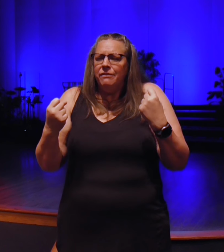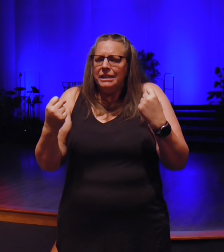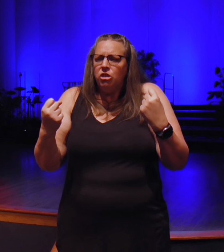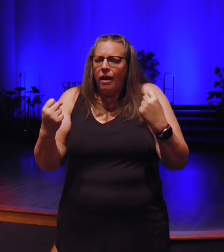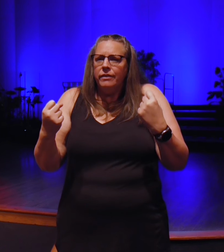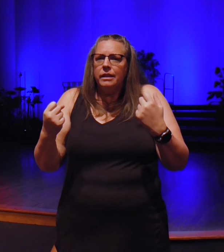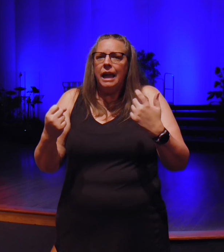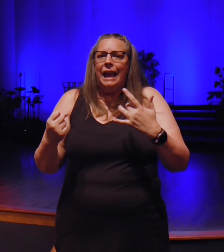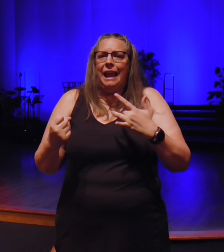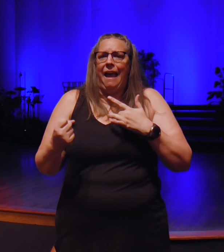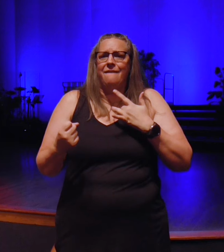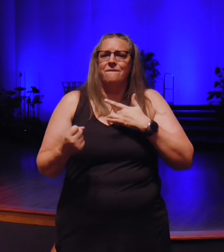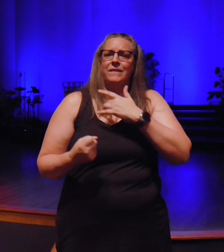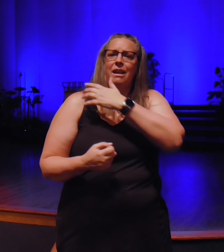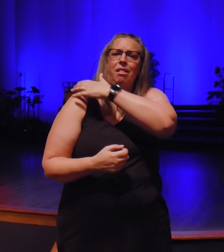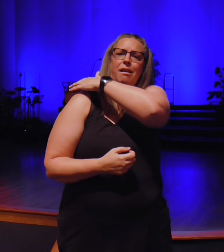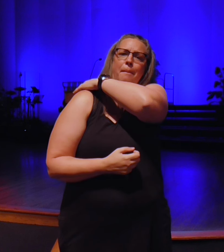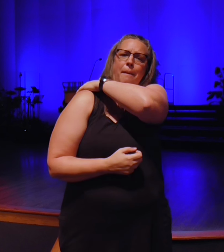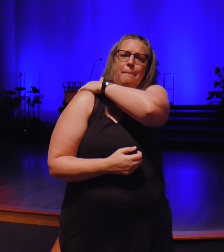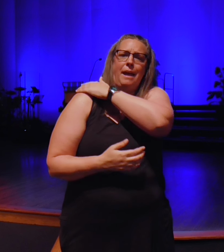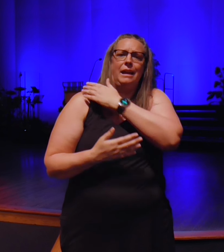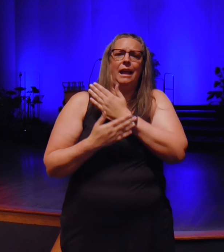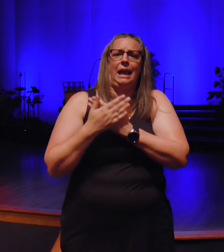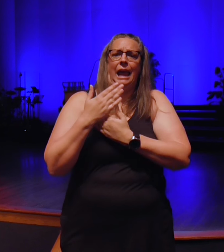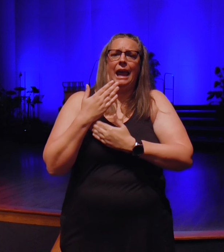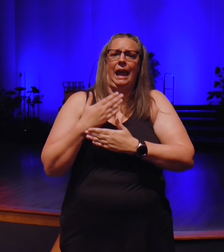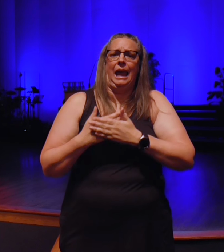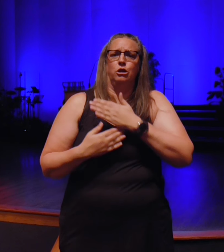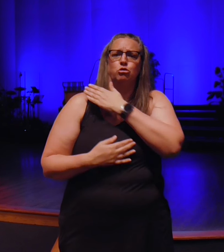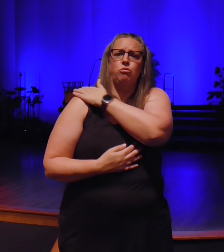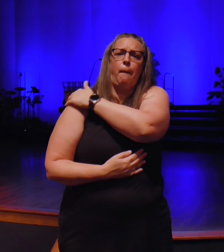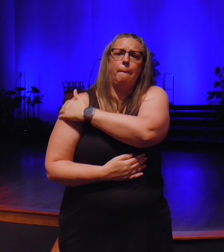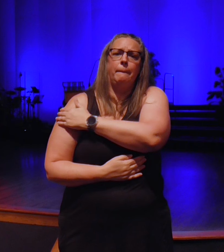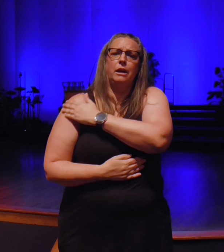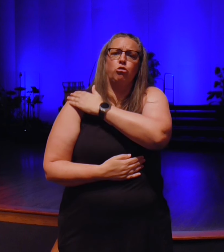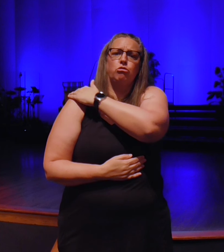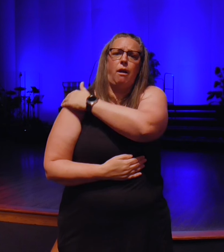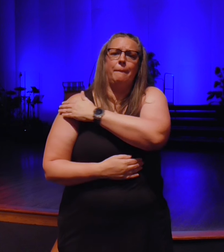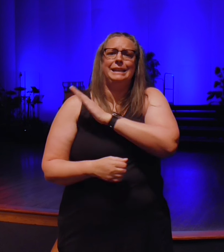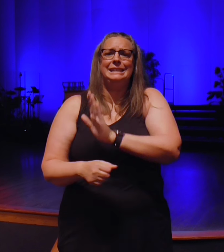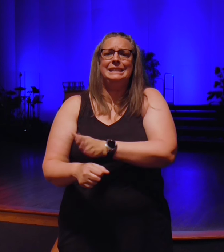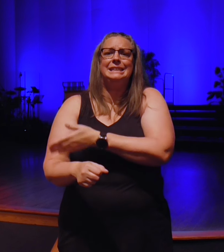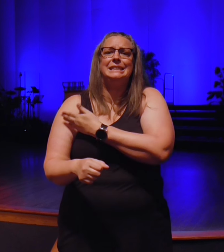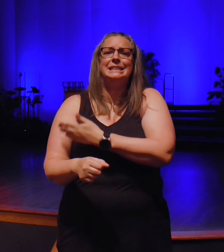hand of my little girl on my back. She's rubbing my back, and she's singing to me.